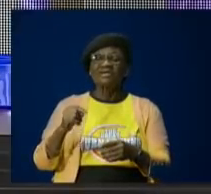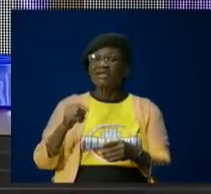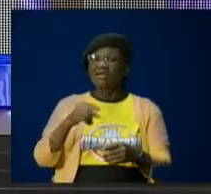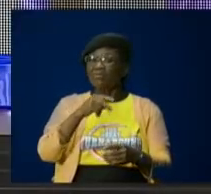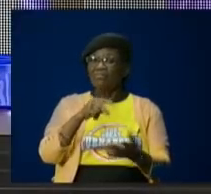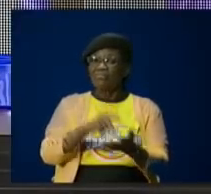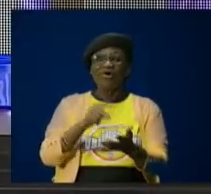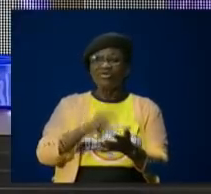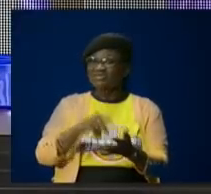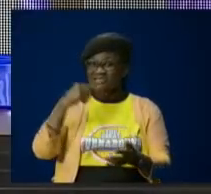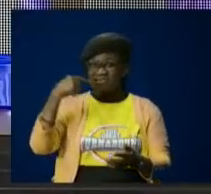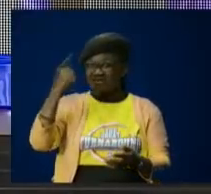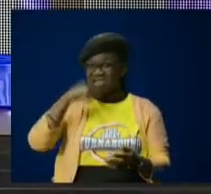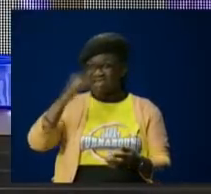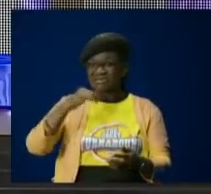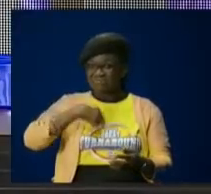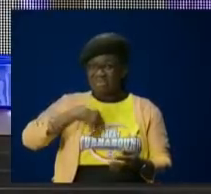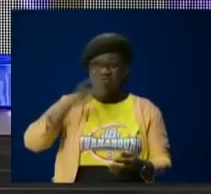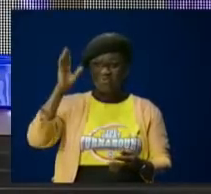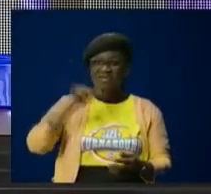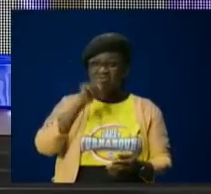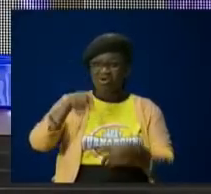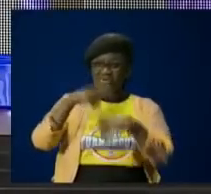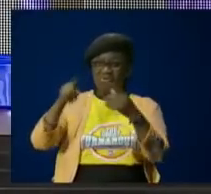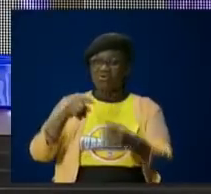here, come and take me out.